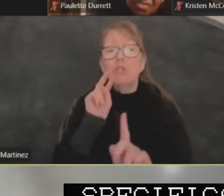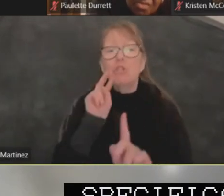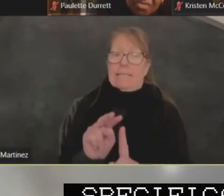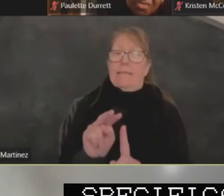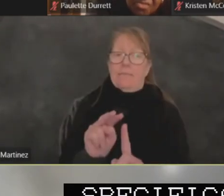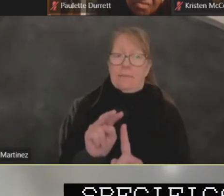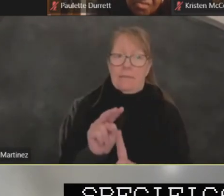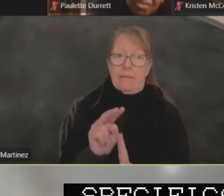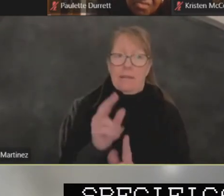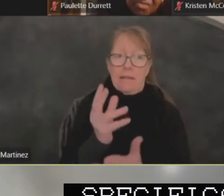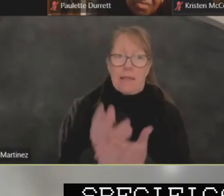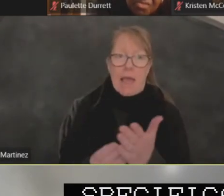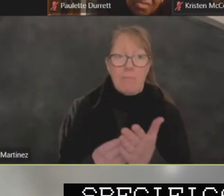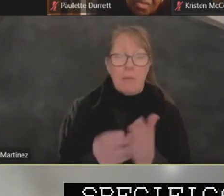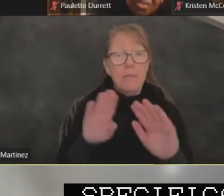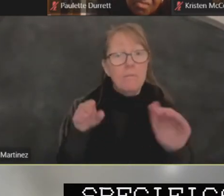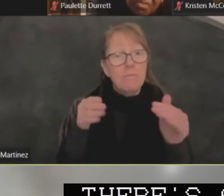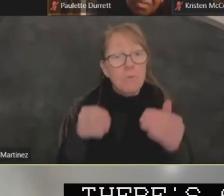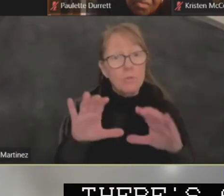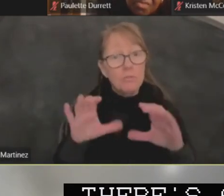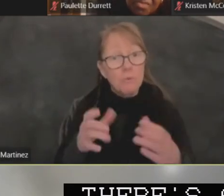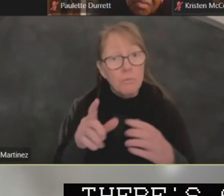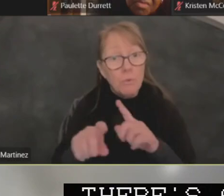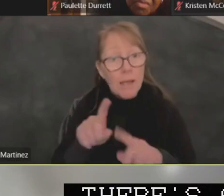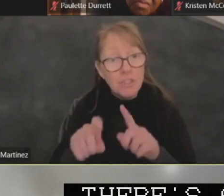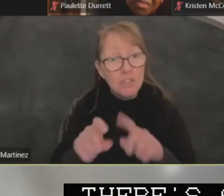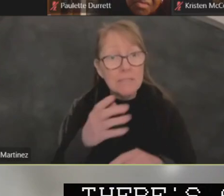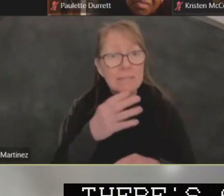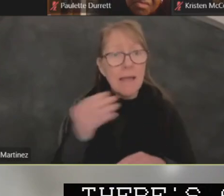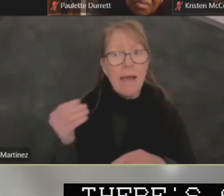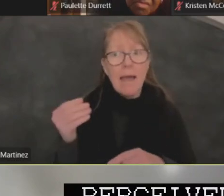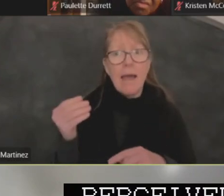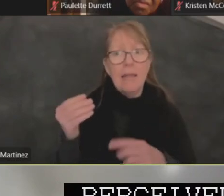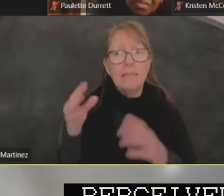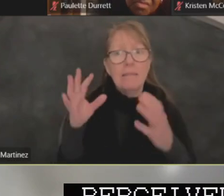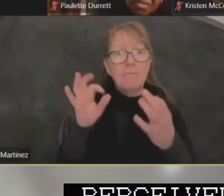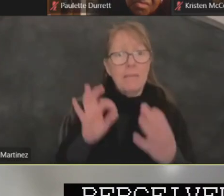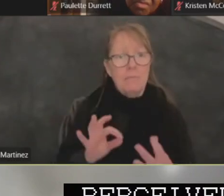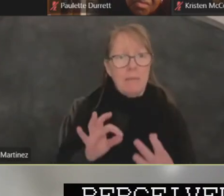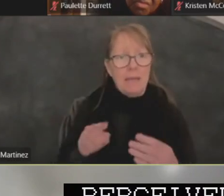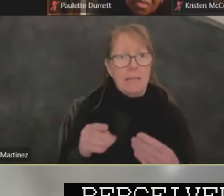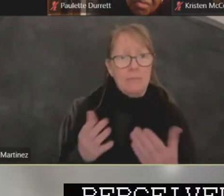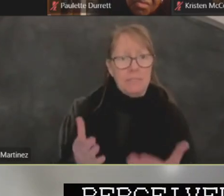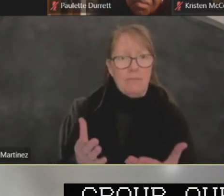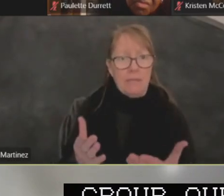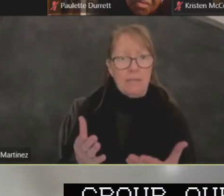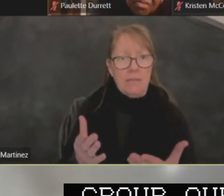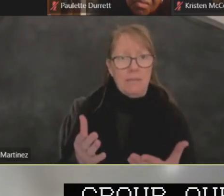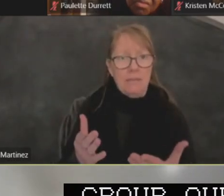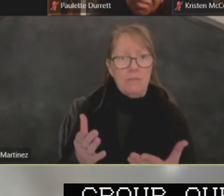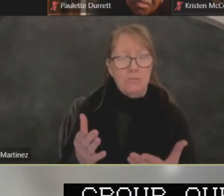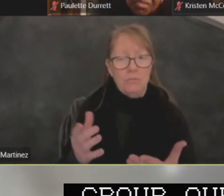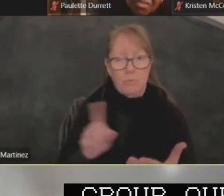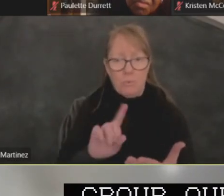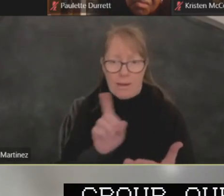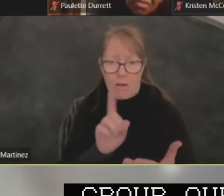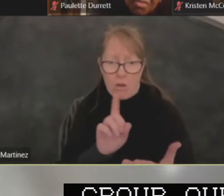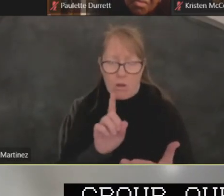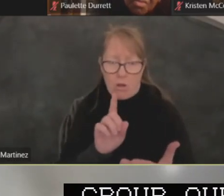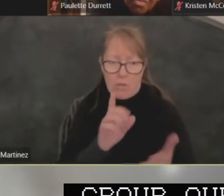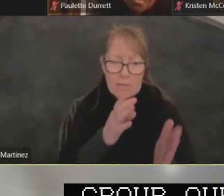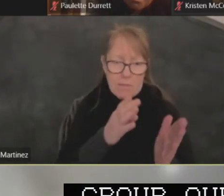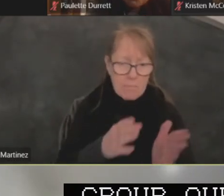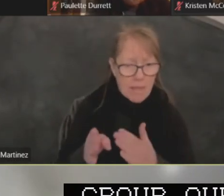the focus group questions and the feedback that was given to where the plan and execution and discussion